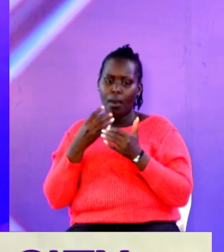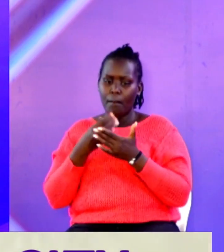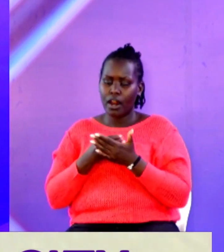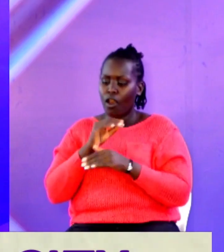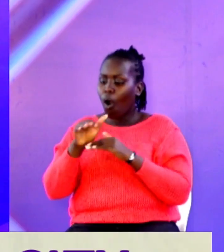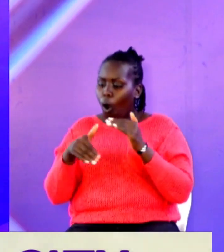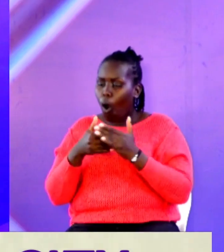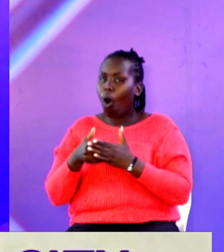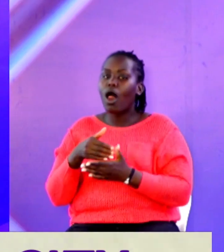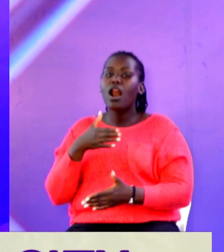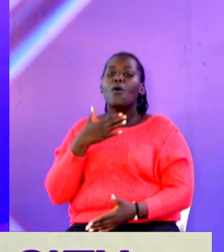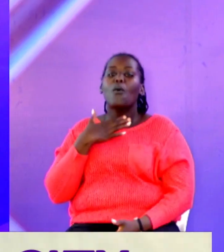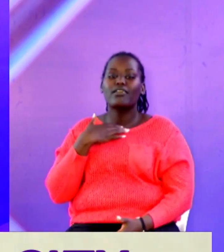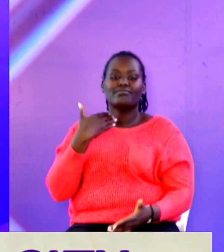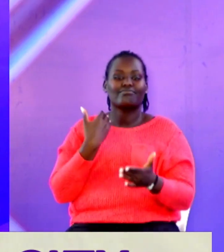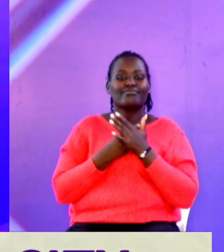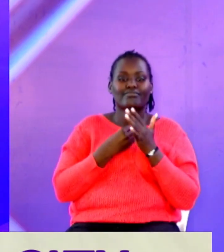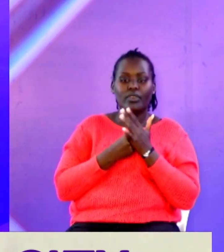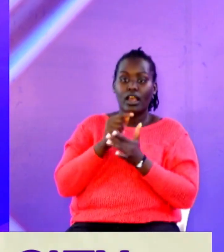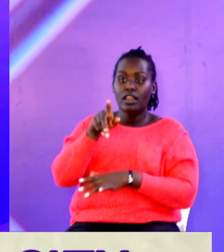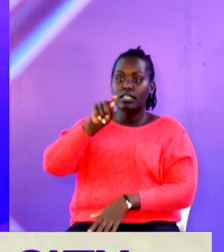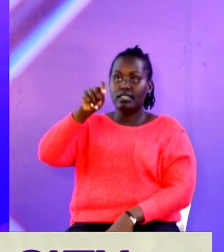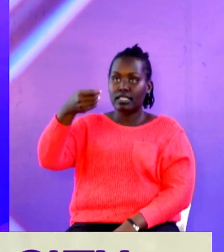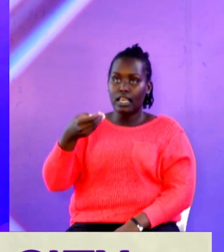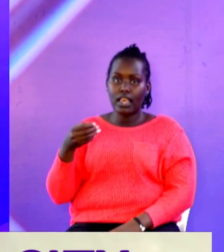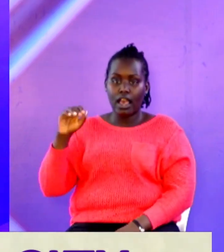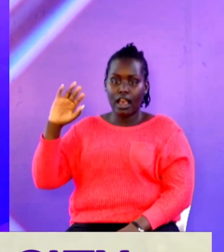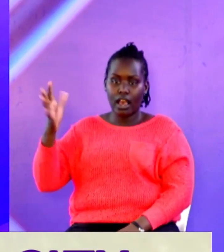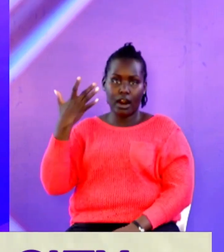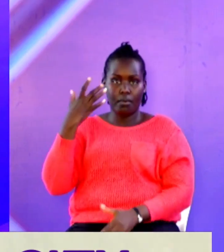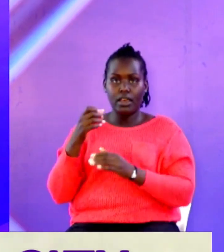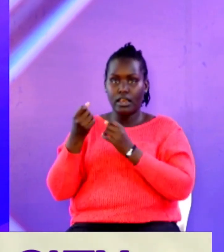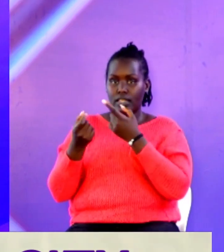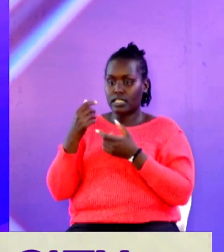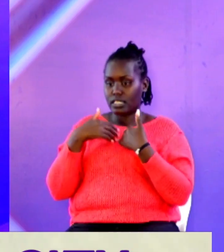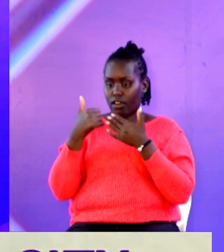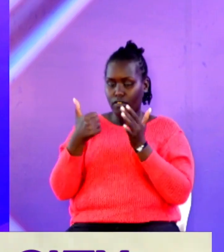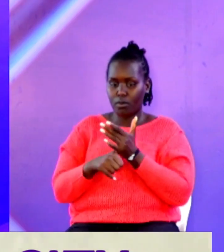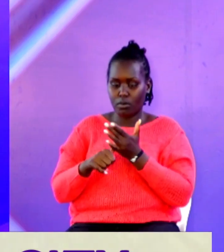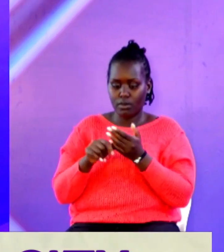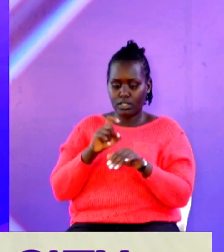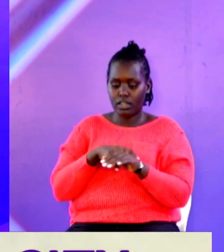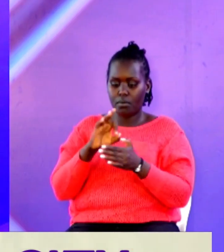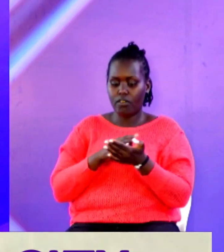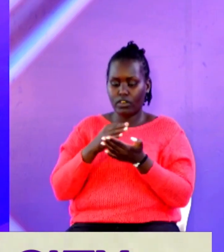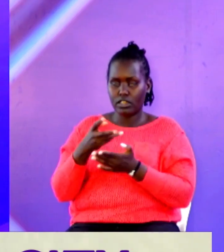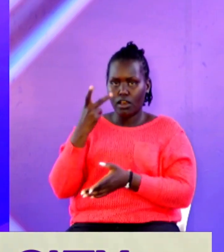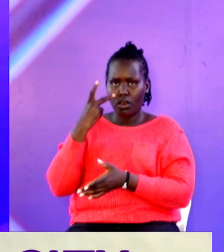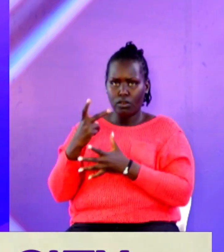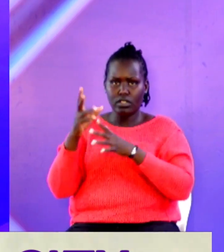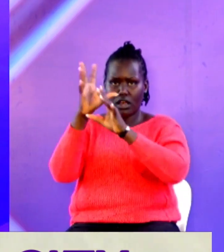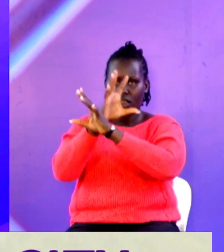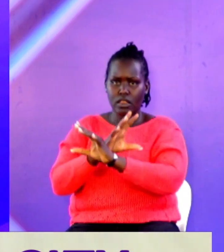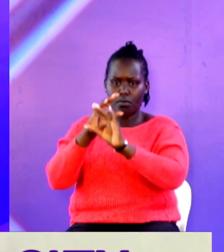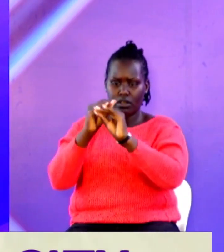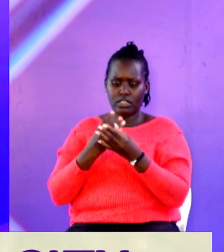money, everyone wants funds. And these Kenya Harambee Stars have been having problems when it comes to funds. Do you see the president is